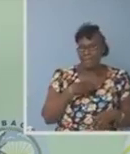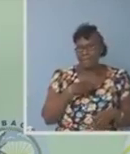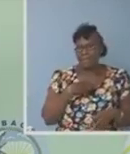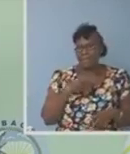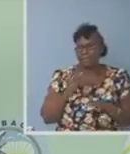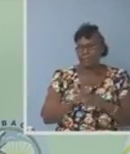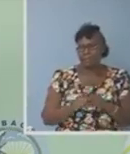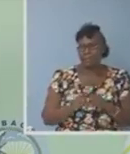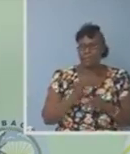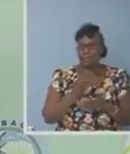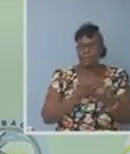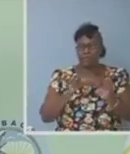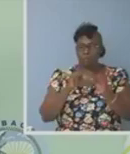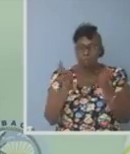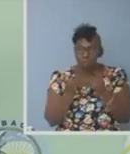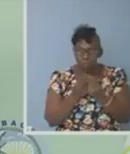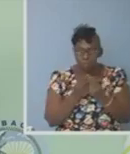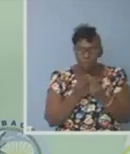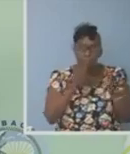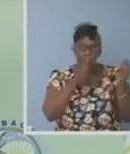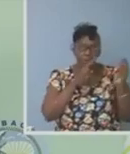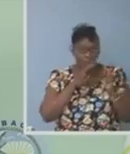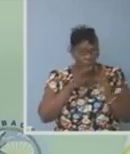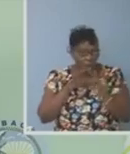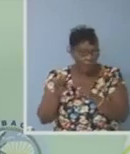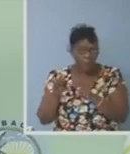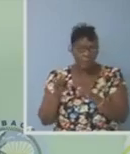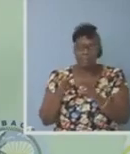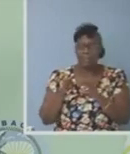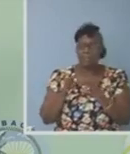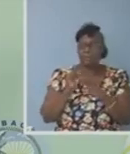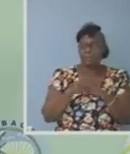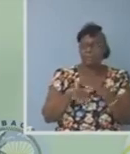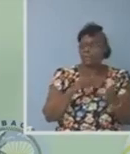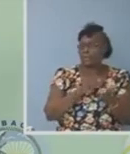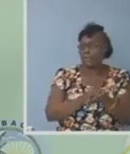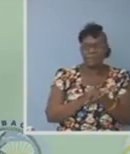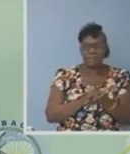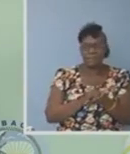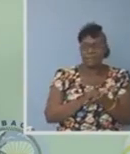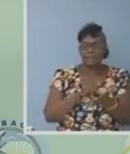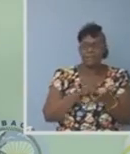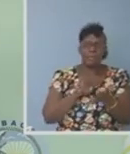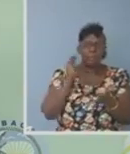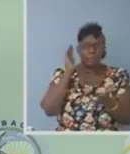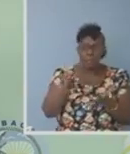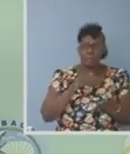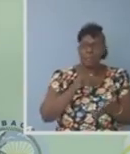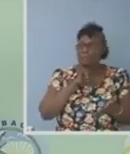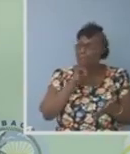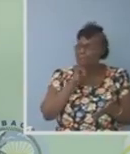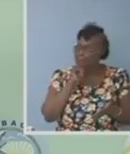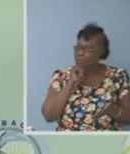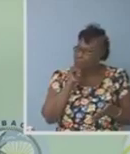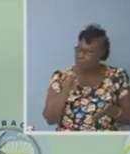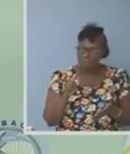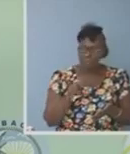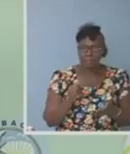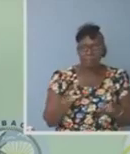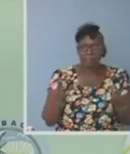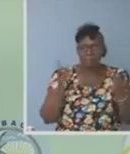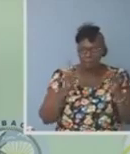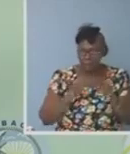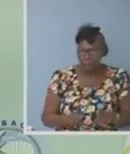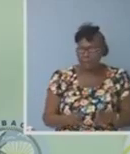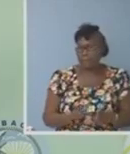island, and just coming out of a meeting early on, I'm receiving some complaints, and they